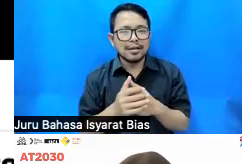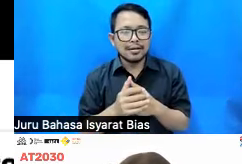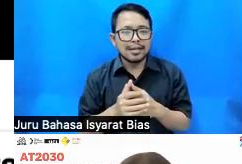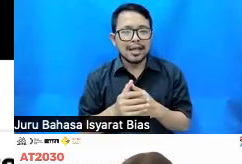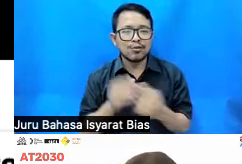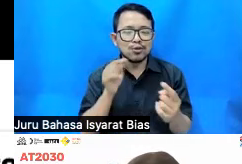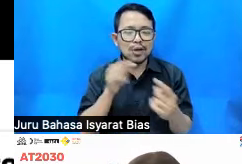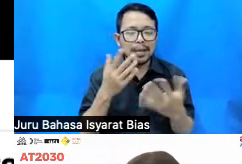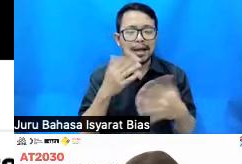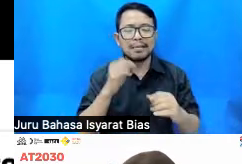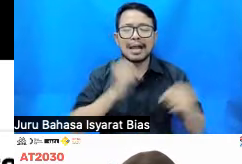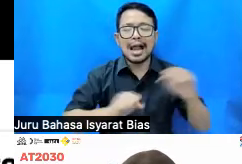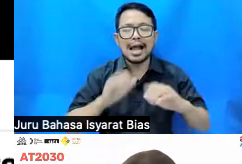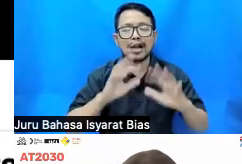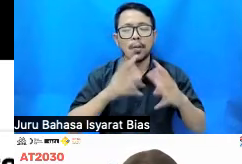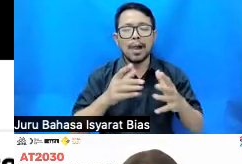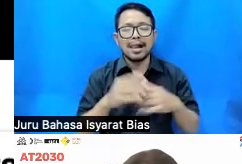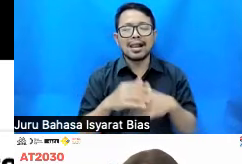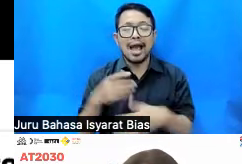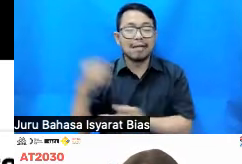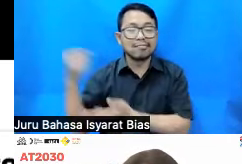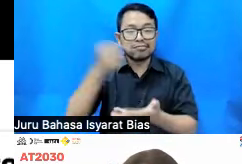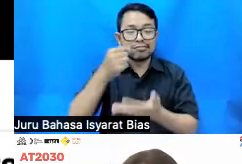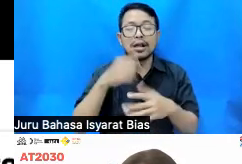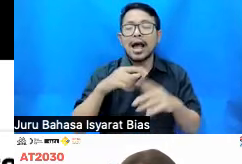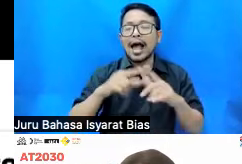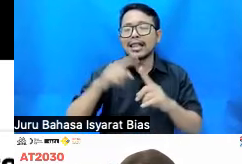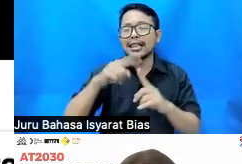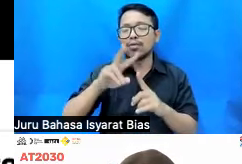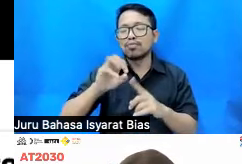by UK aid as well.